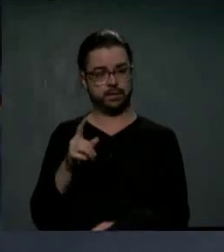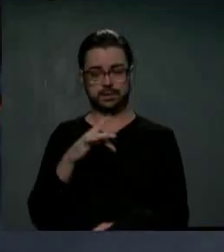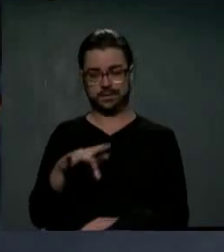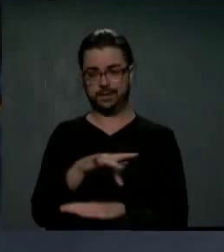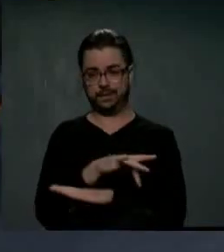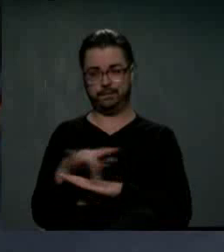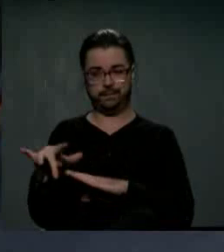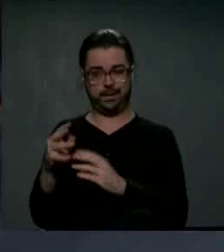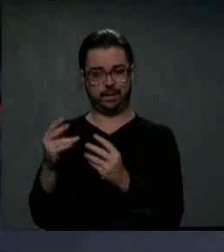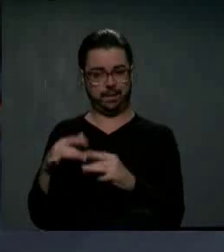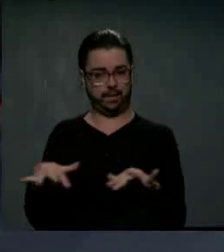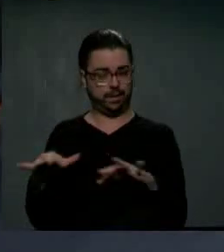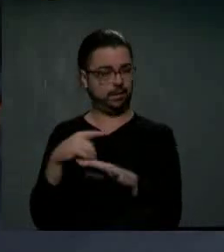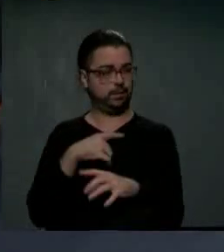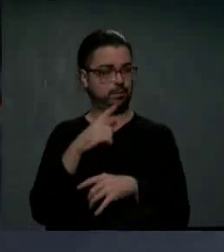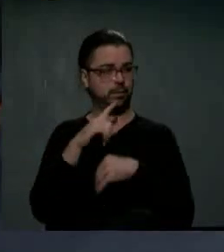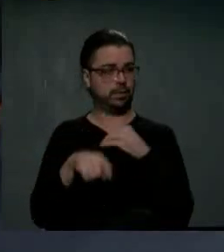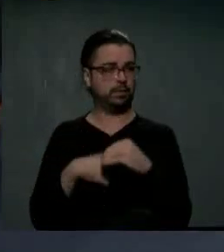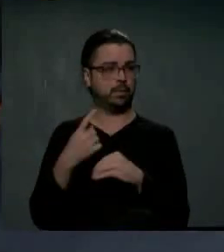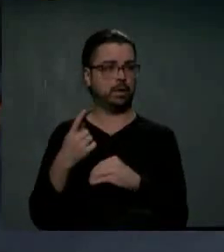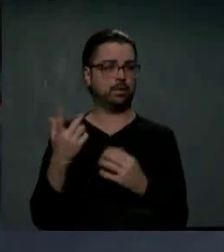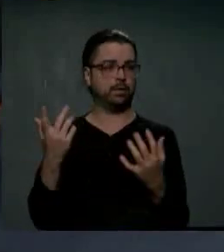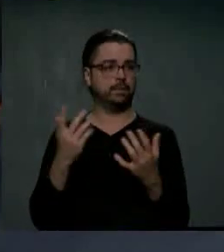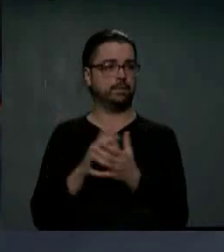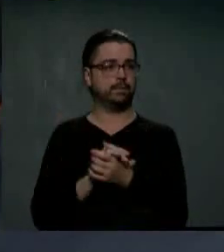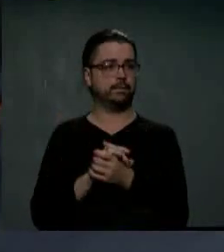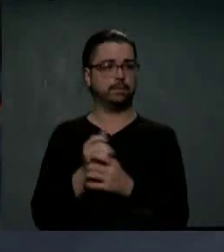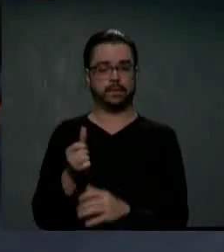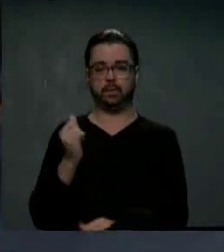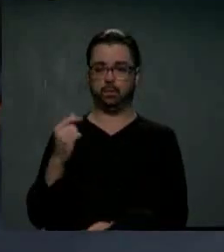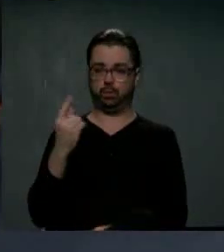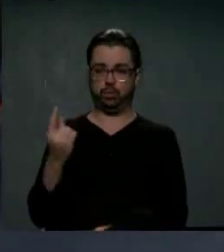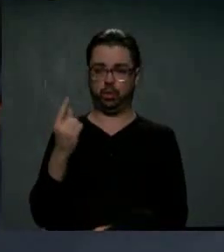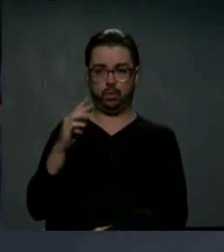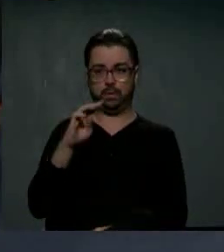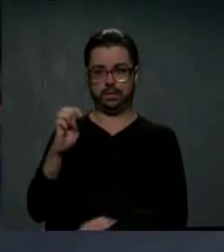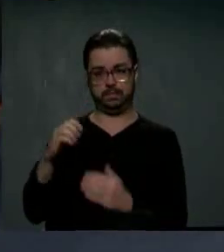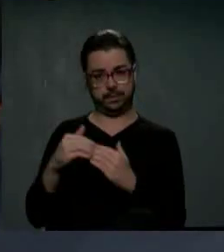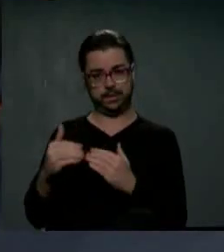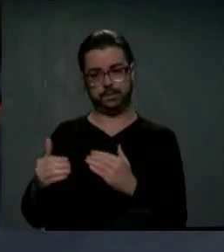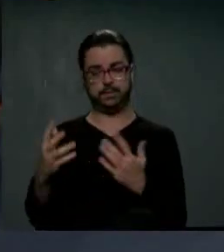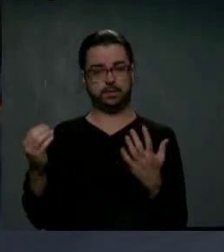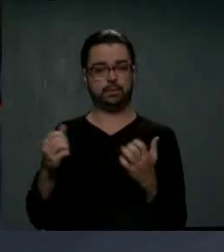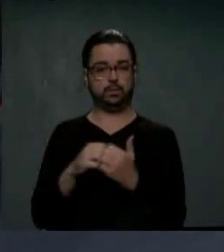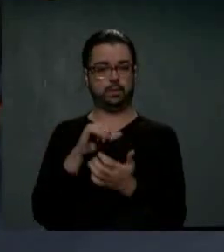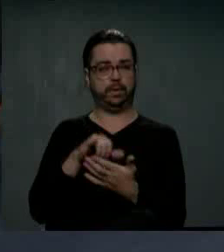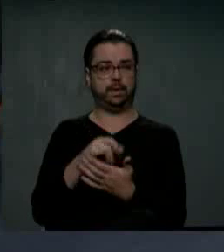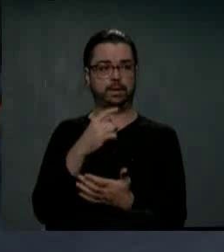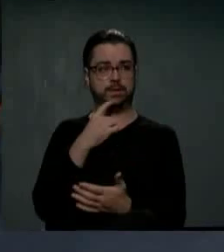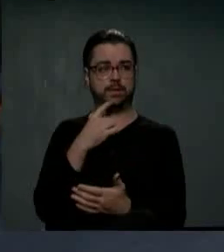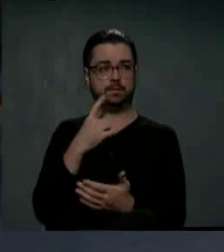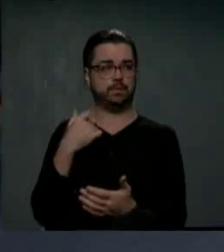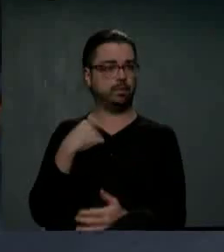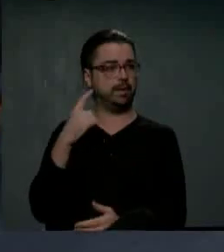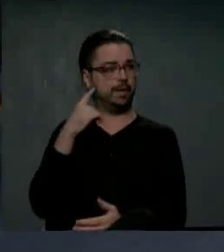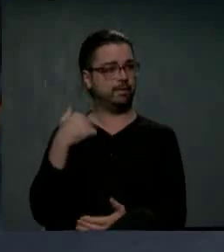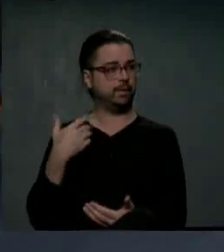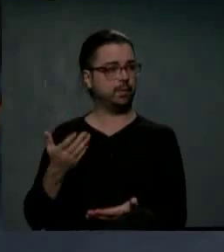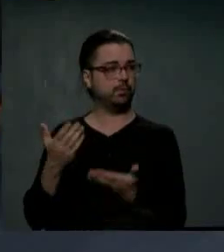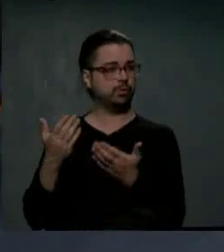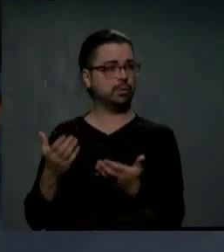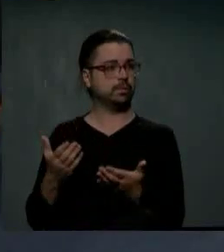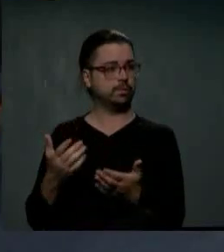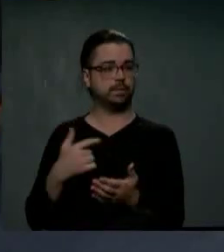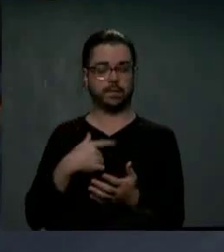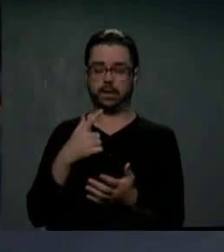land we're talking about, and won't always be. So with that said, do I hear a motion? Mr.